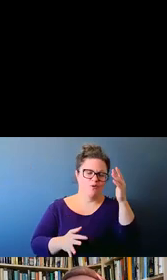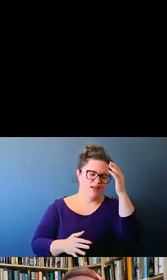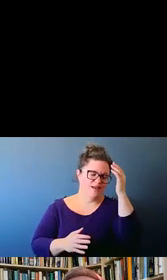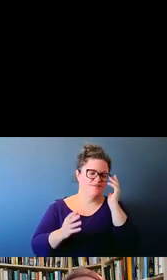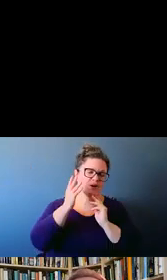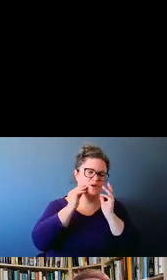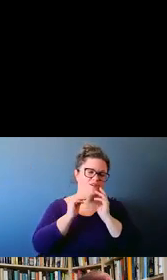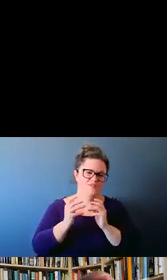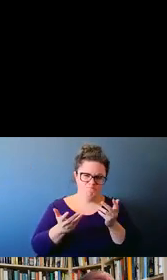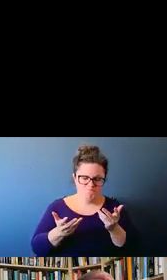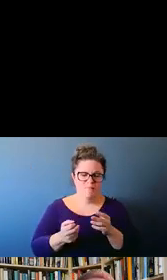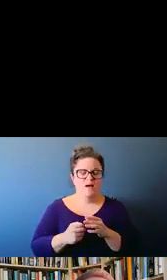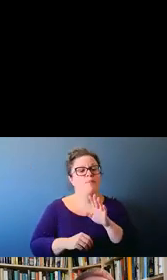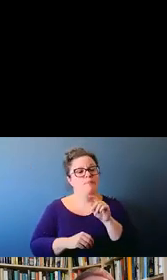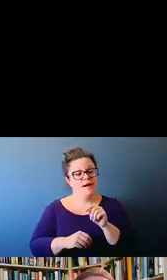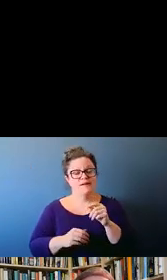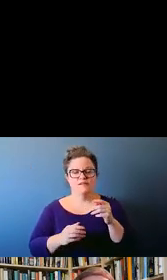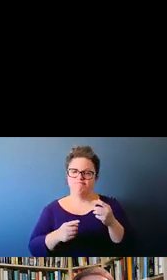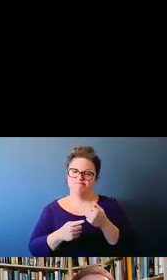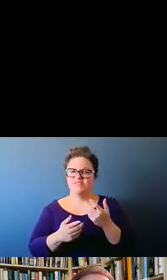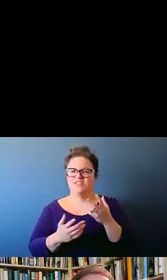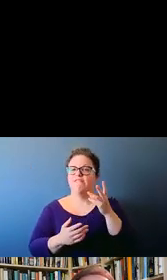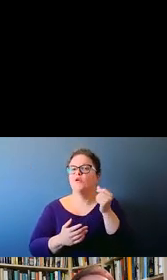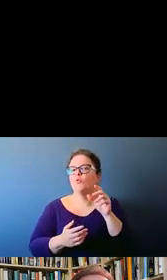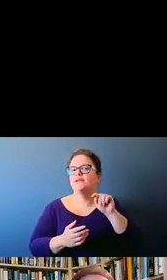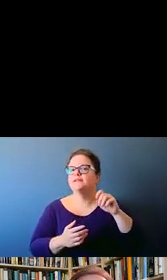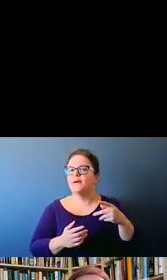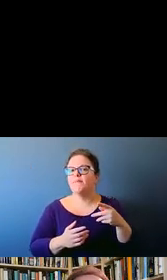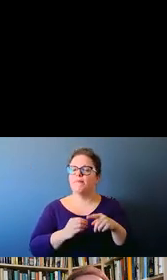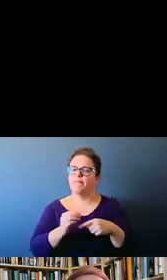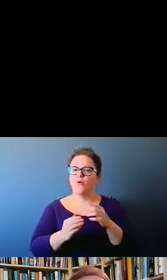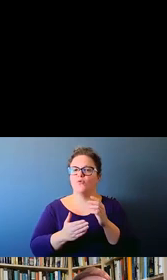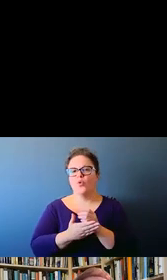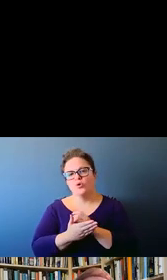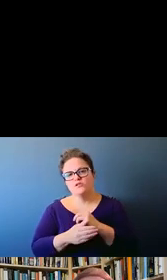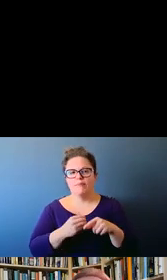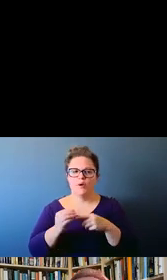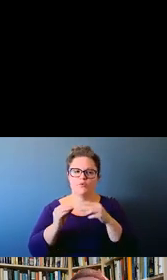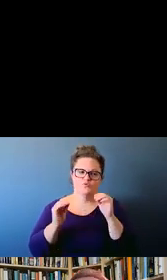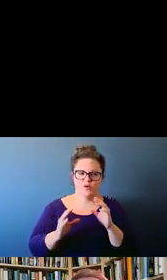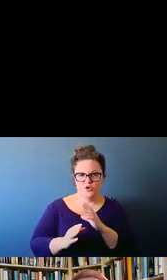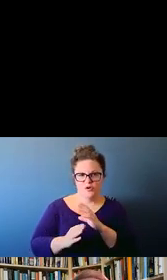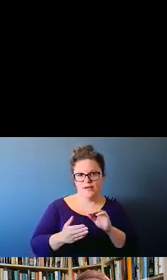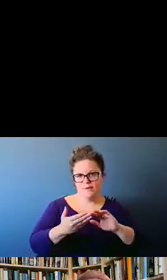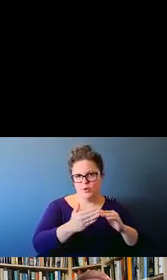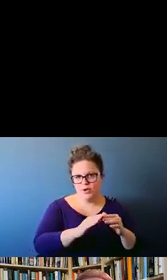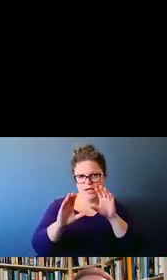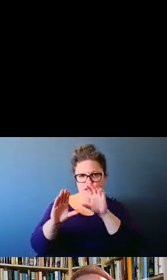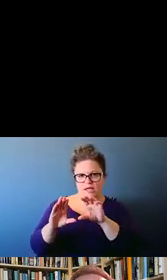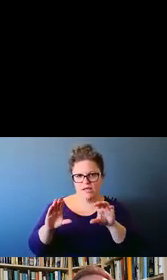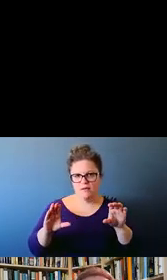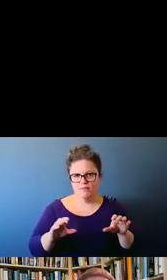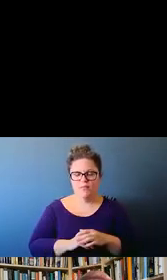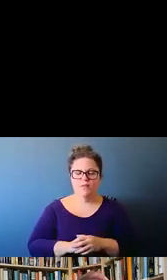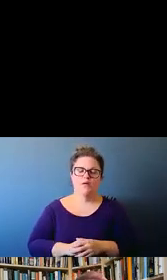already. But here are a few tips about classes, about instructors, and about community. The majority of